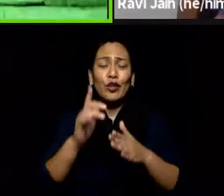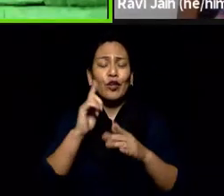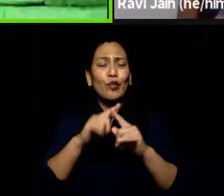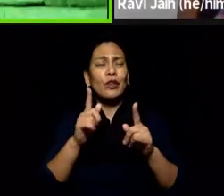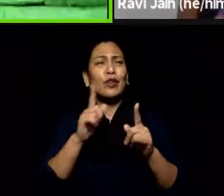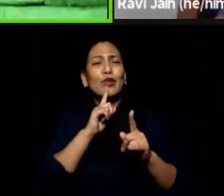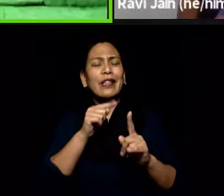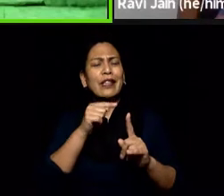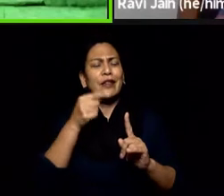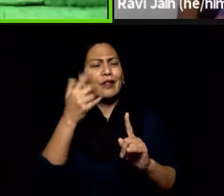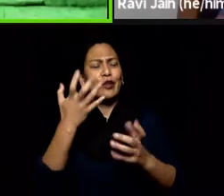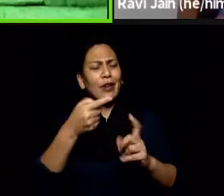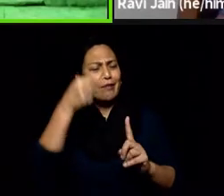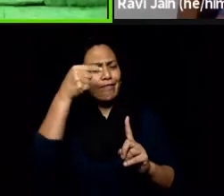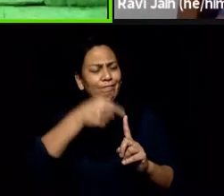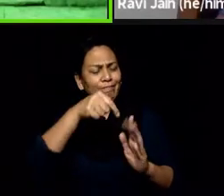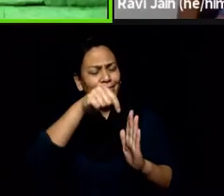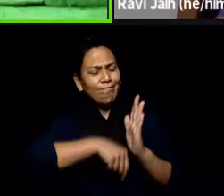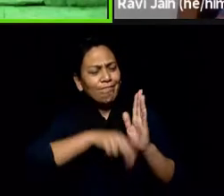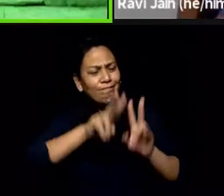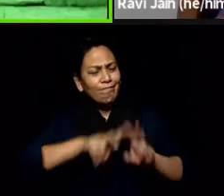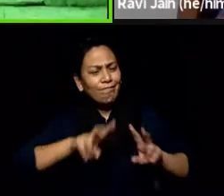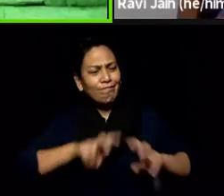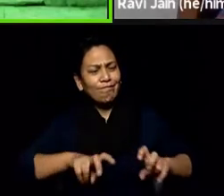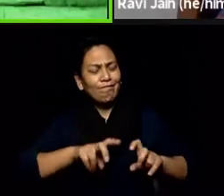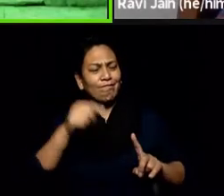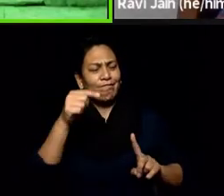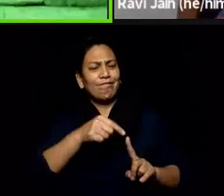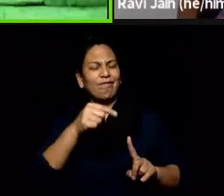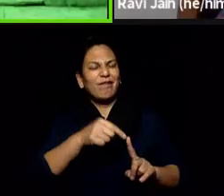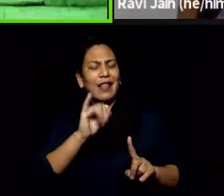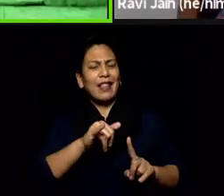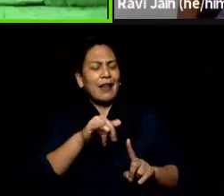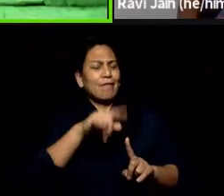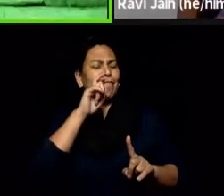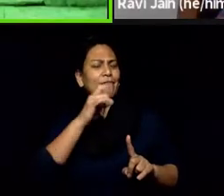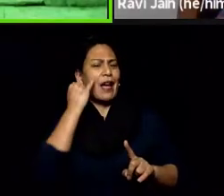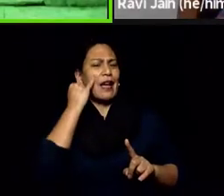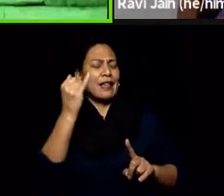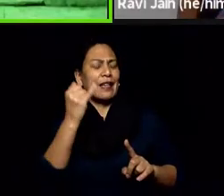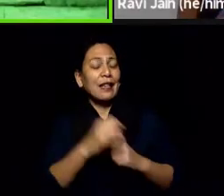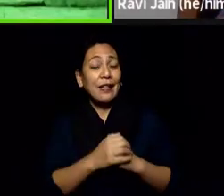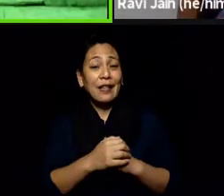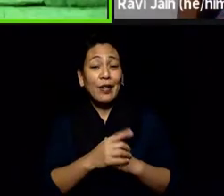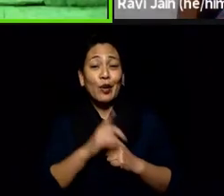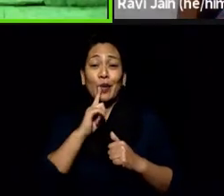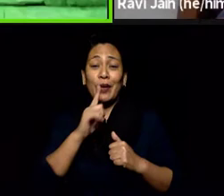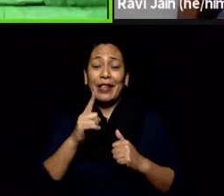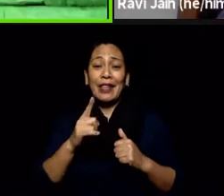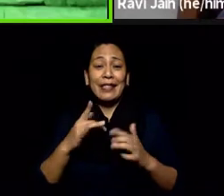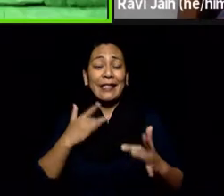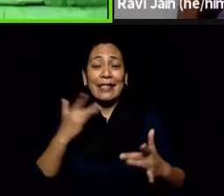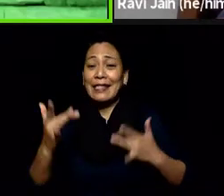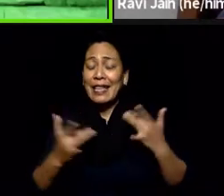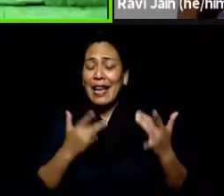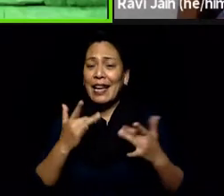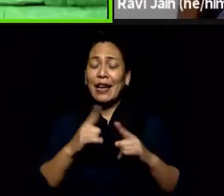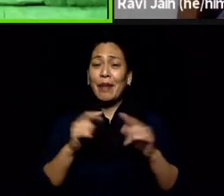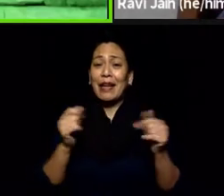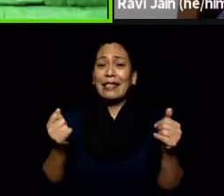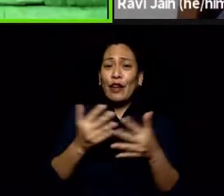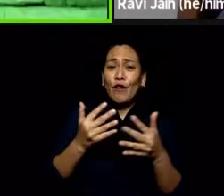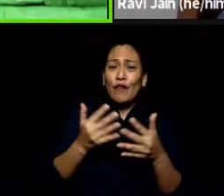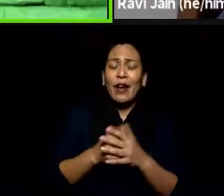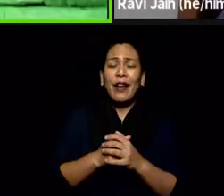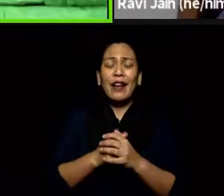the real specifics around this question. And it was an enlivening and terrifying and very